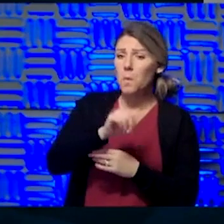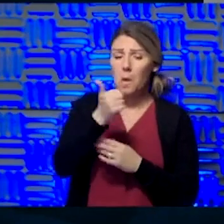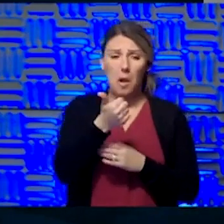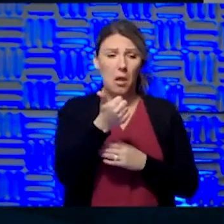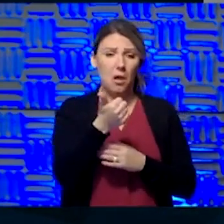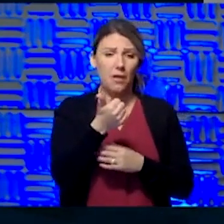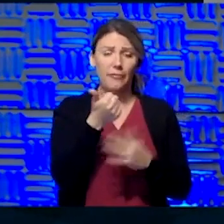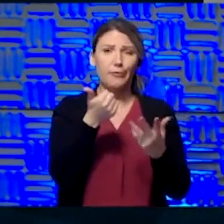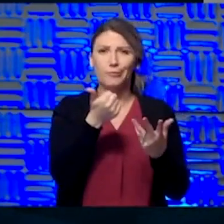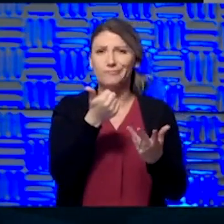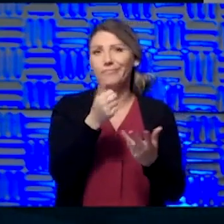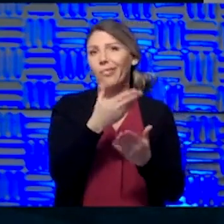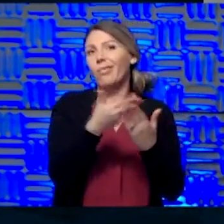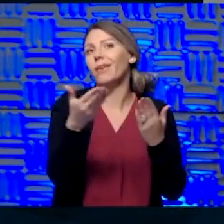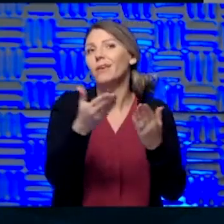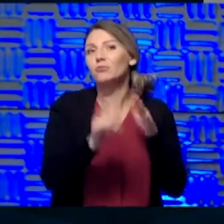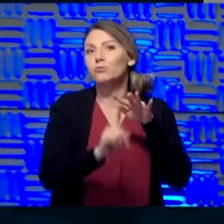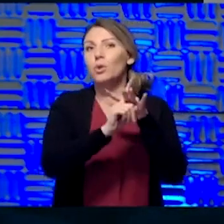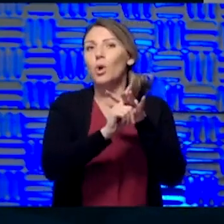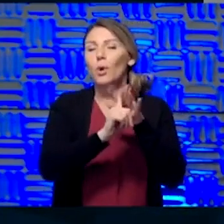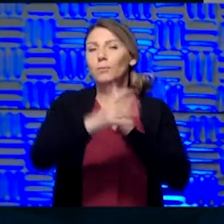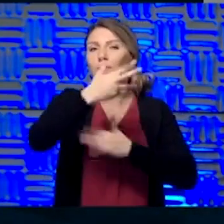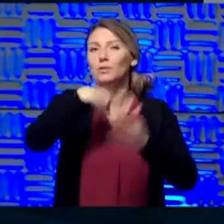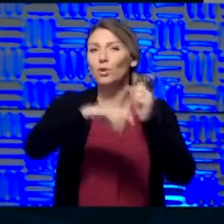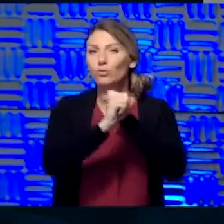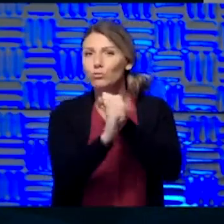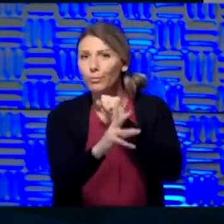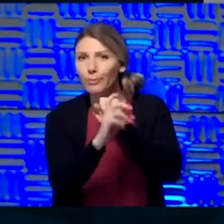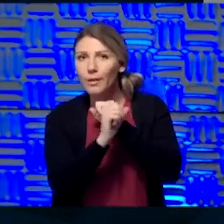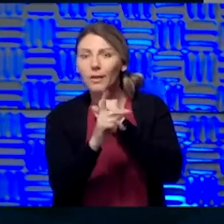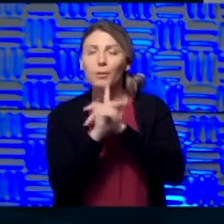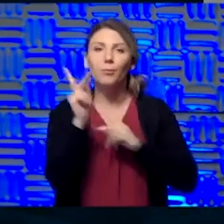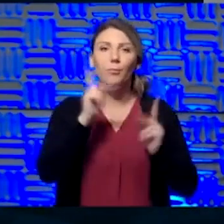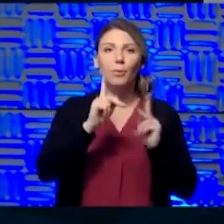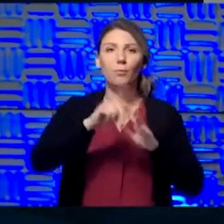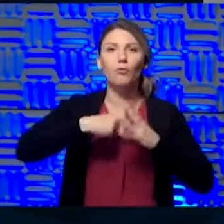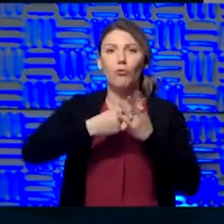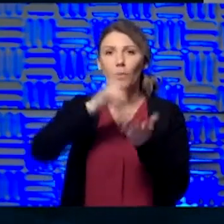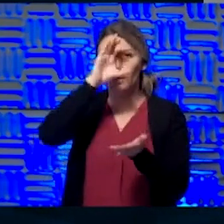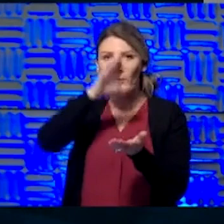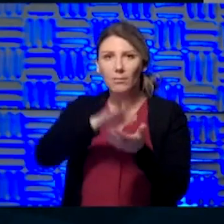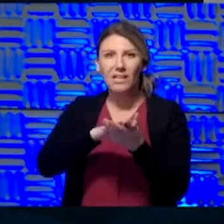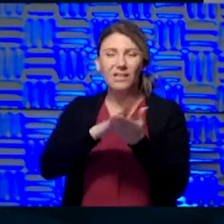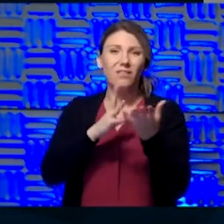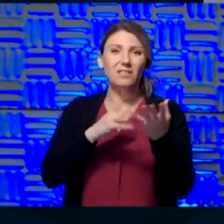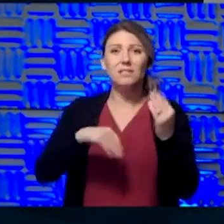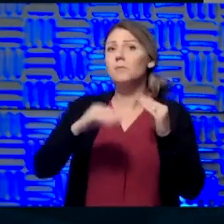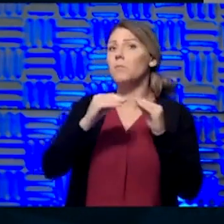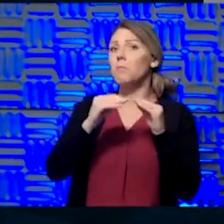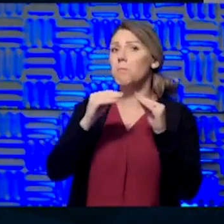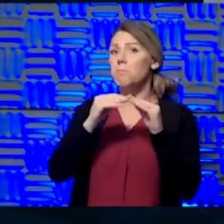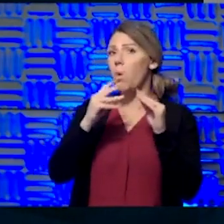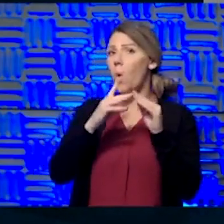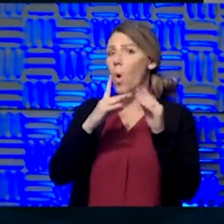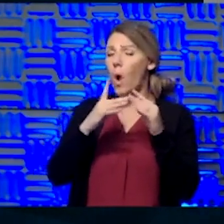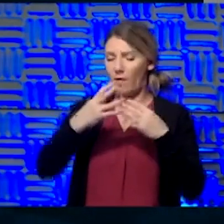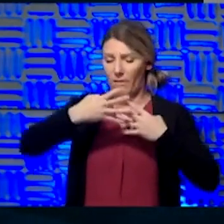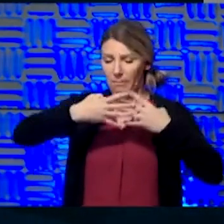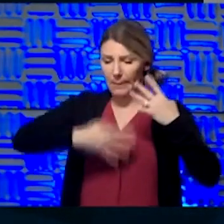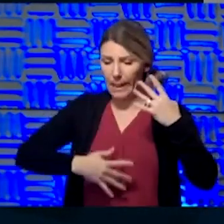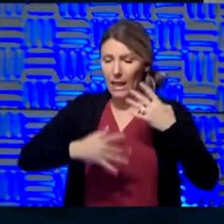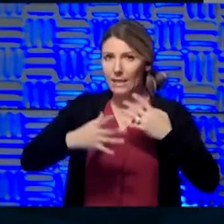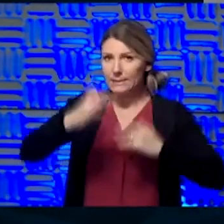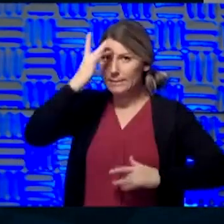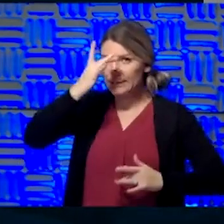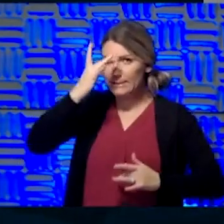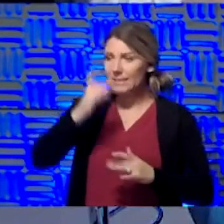social media that people are starting to believe that this is more of a blood disease than a lung disease. Can you speak to that? Well,